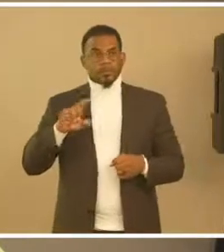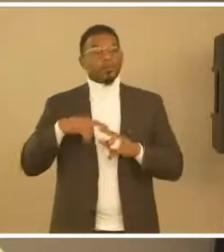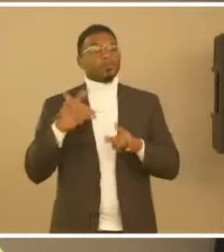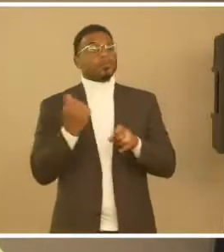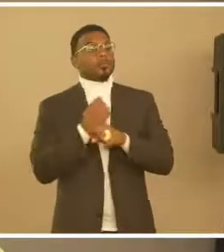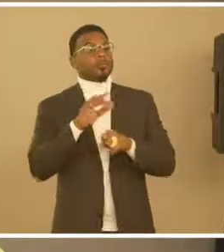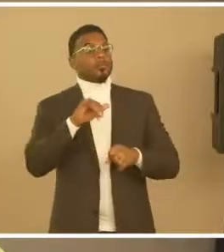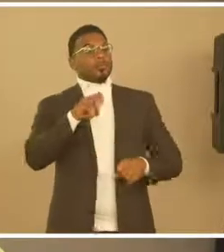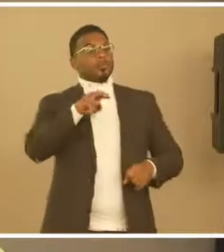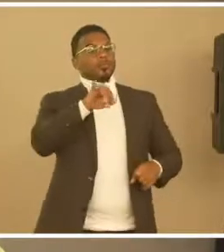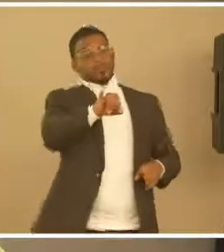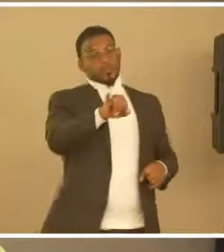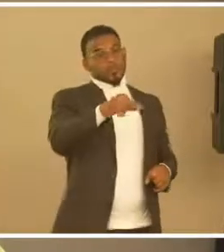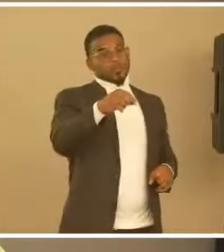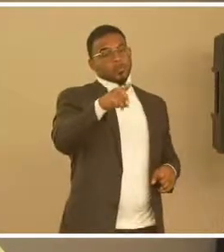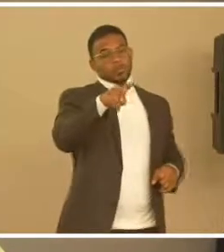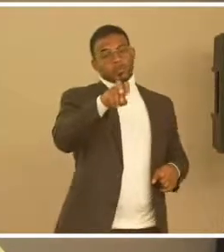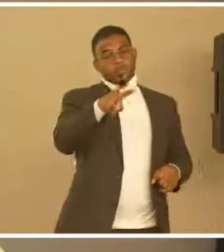Yoni Golev.